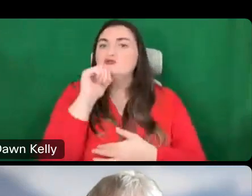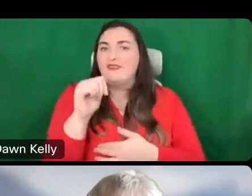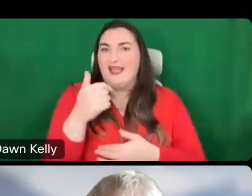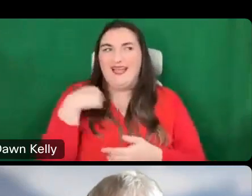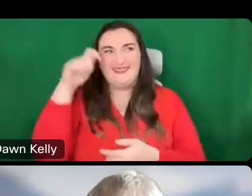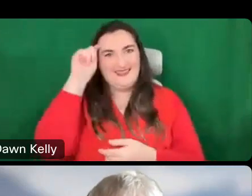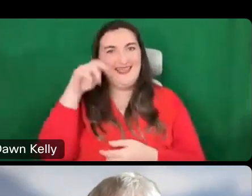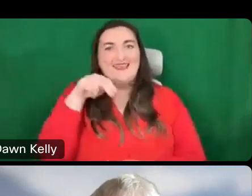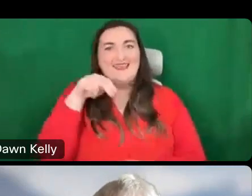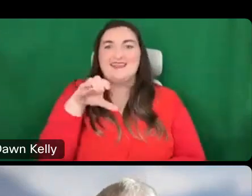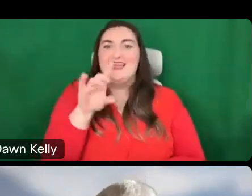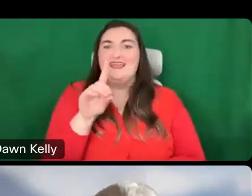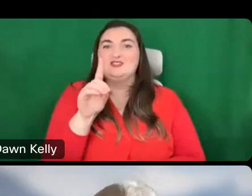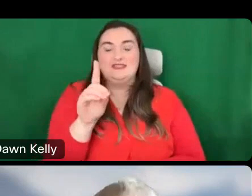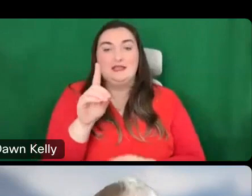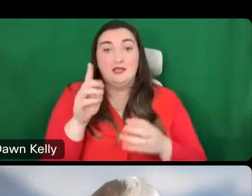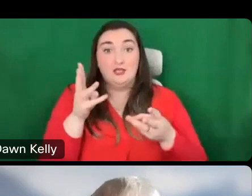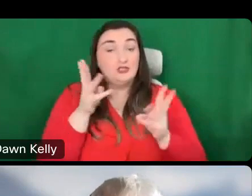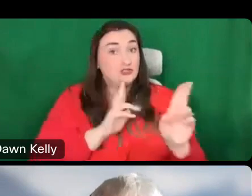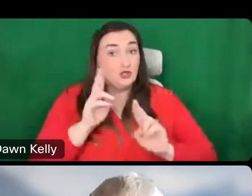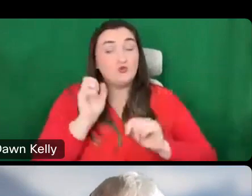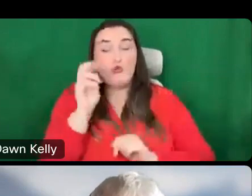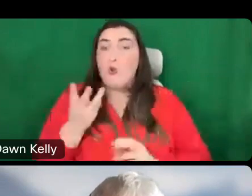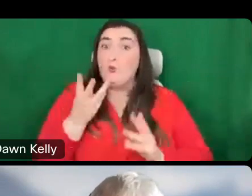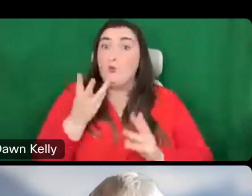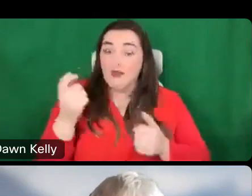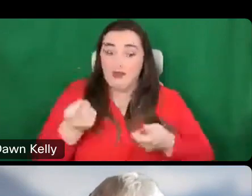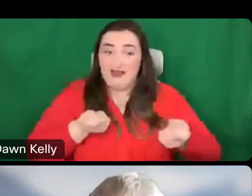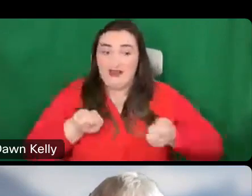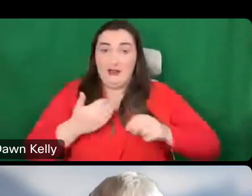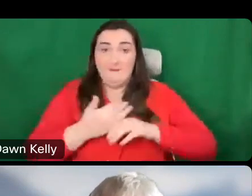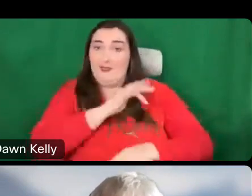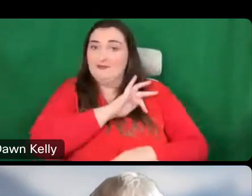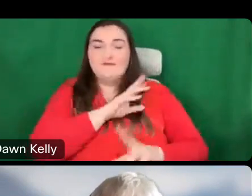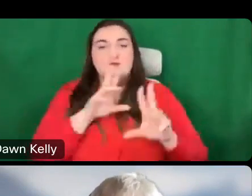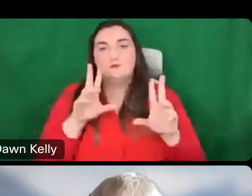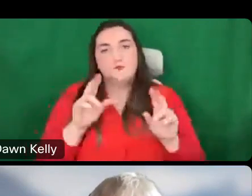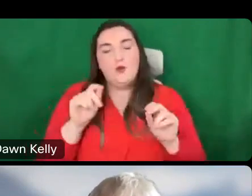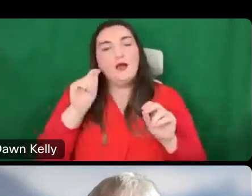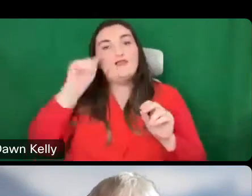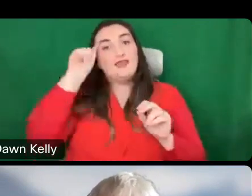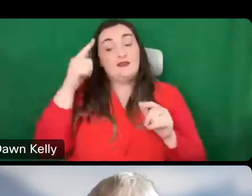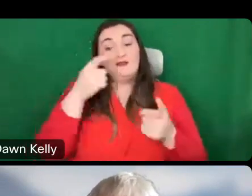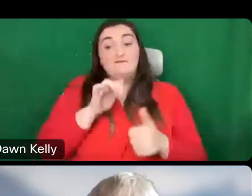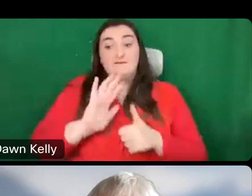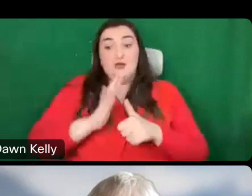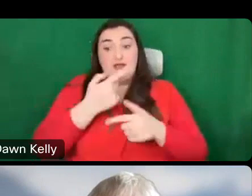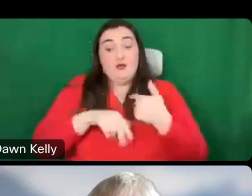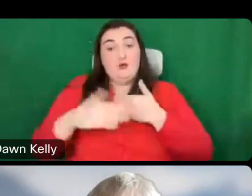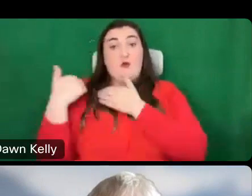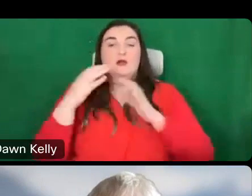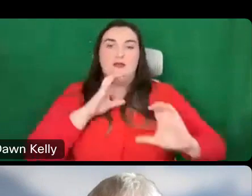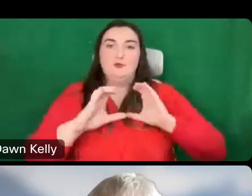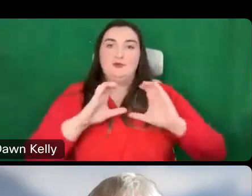NCHD should or will be dealing with by themselves. So firstly, I think our role would be communicating with